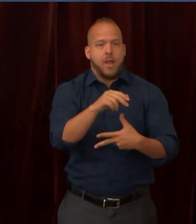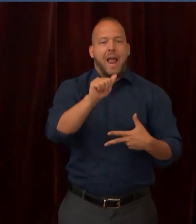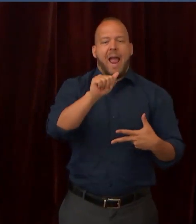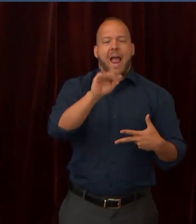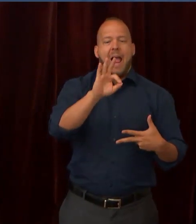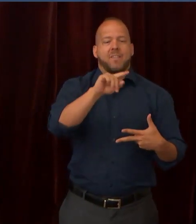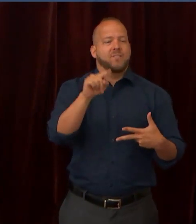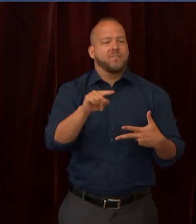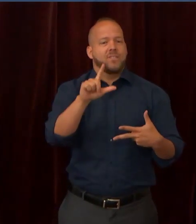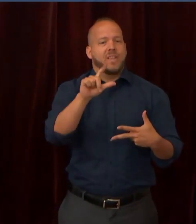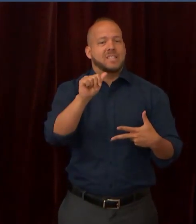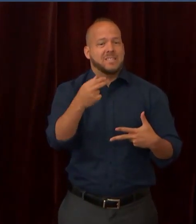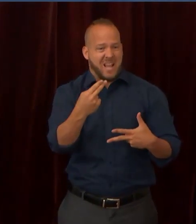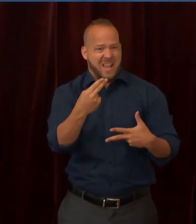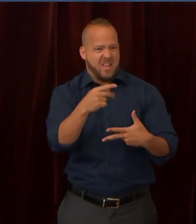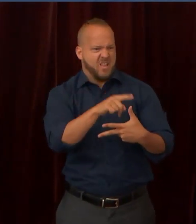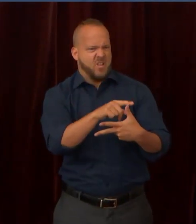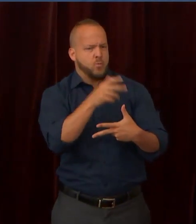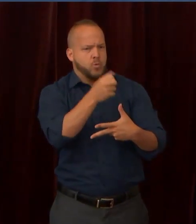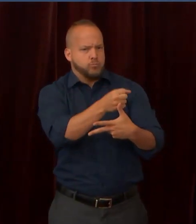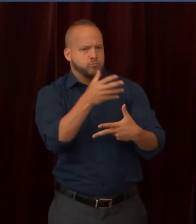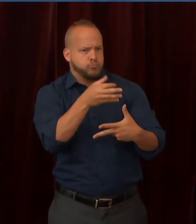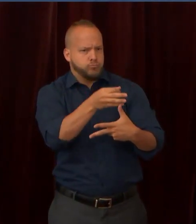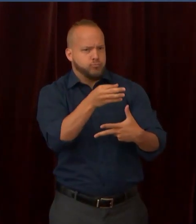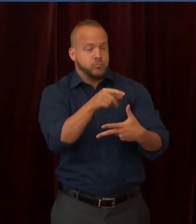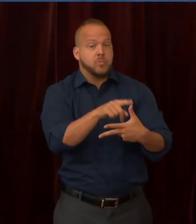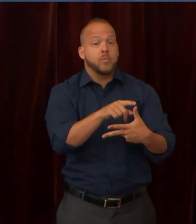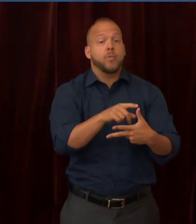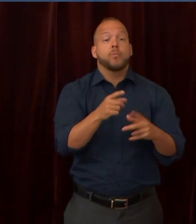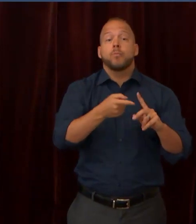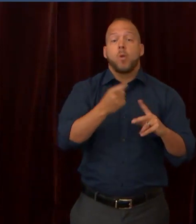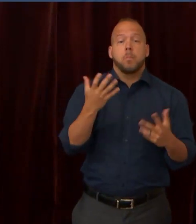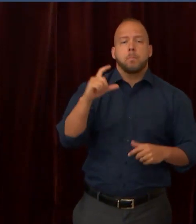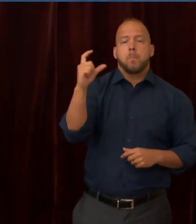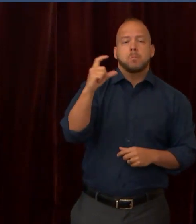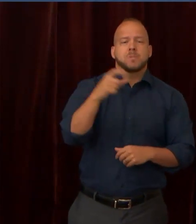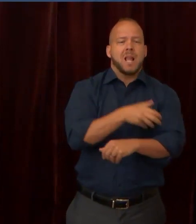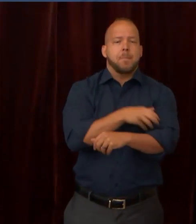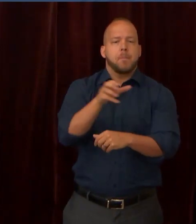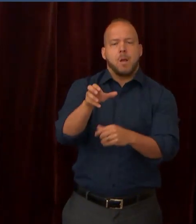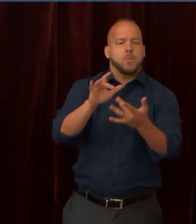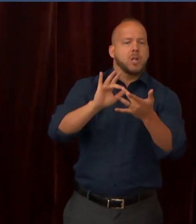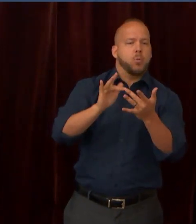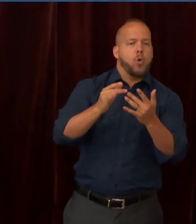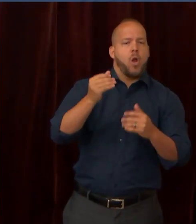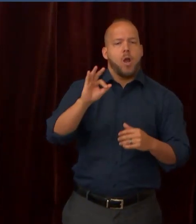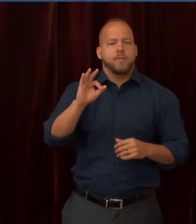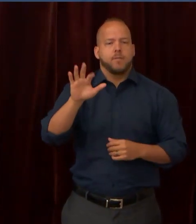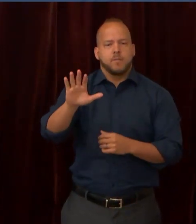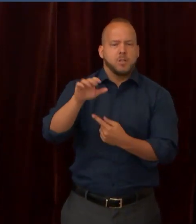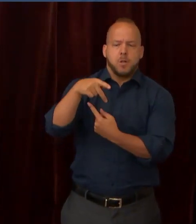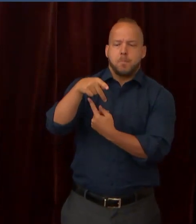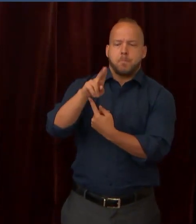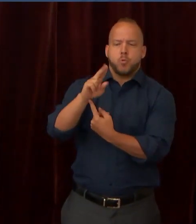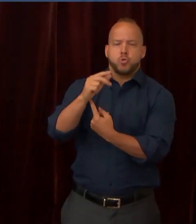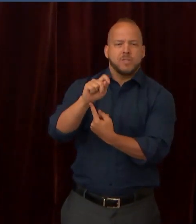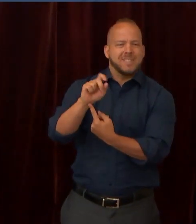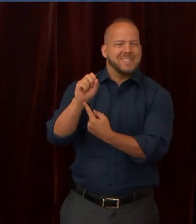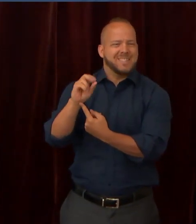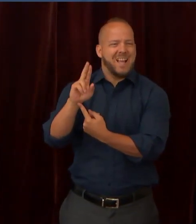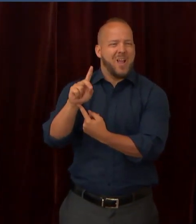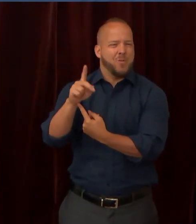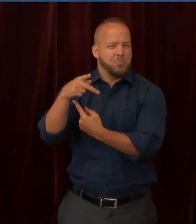Puget Sound, Rabbi Yosef Shrox of the Chabad Jewish Center of Olympia, and Bishop Shelley Bryan Wee